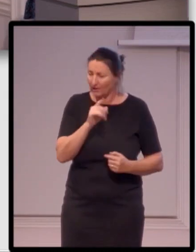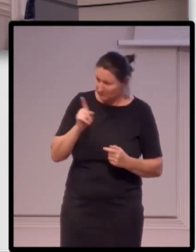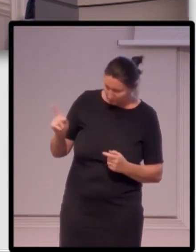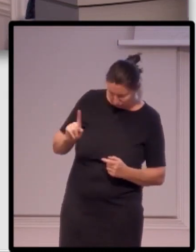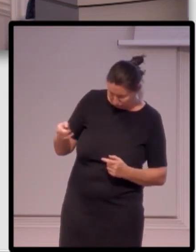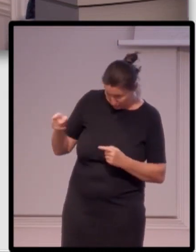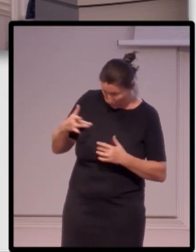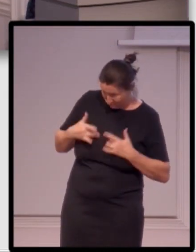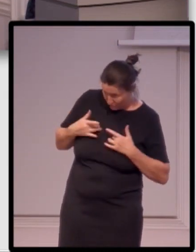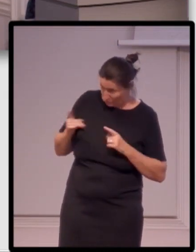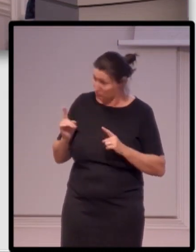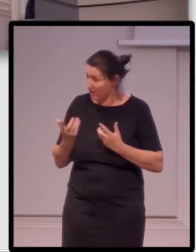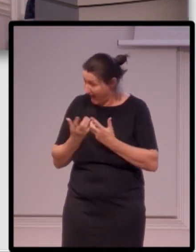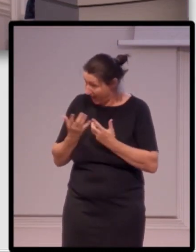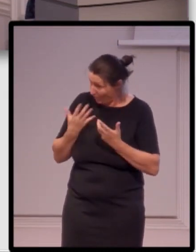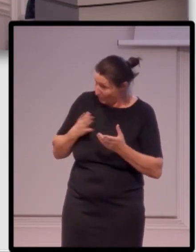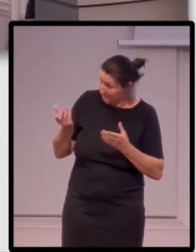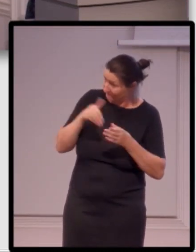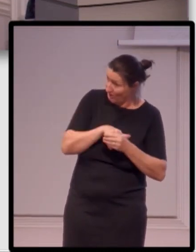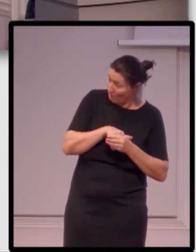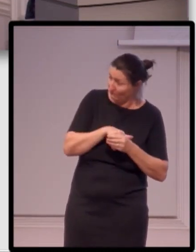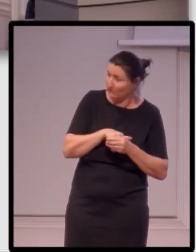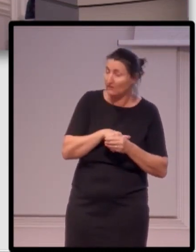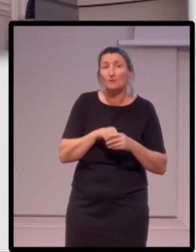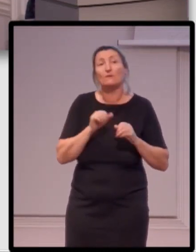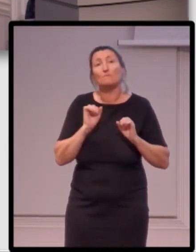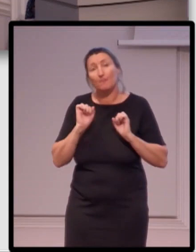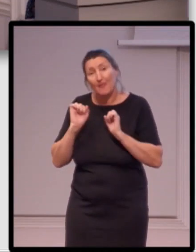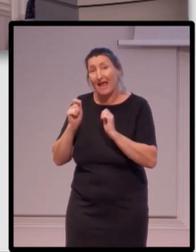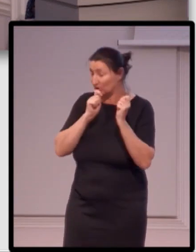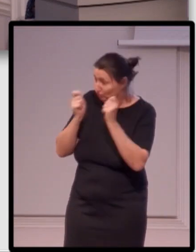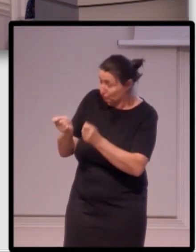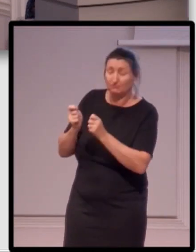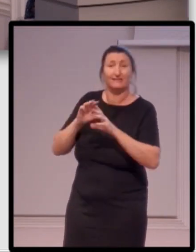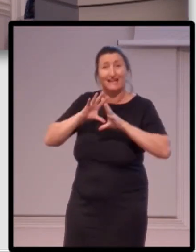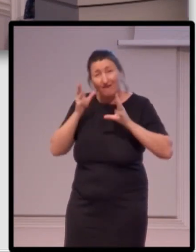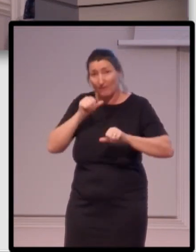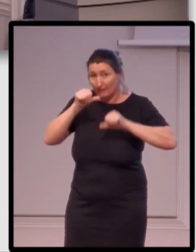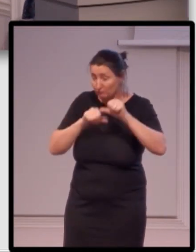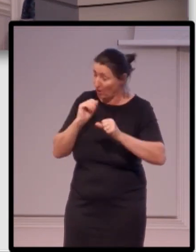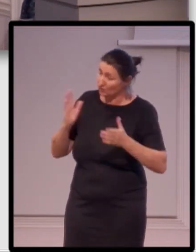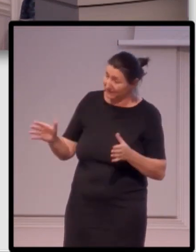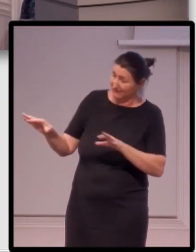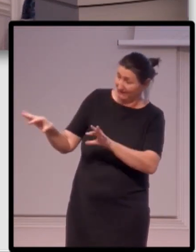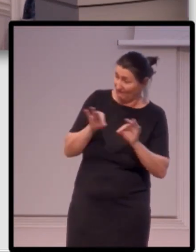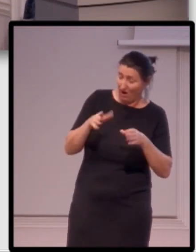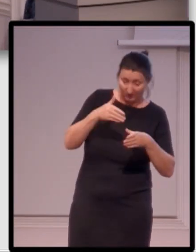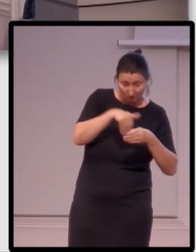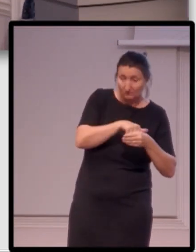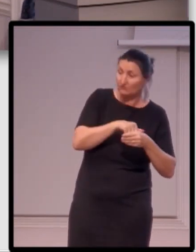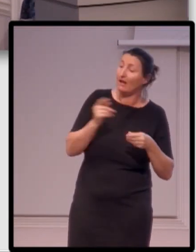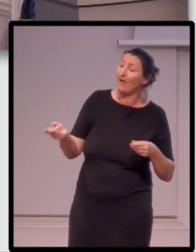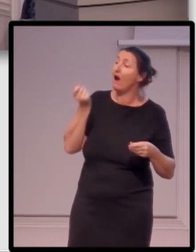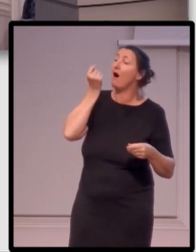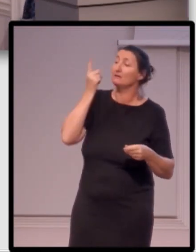that they want to be involved if they've got disabilities in their healthcare treatment, their processes, and making sure their understanding is